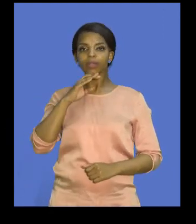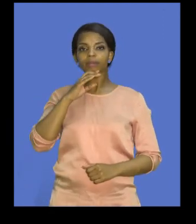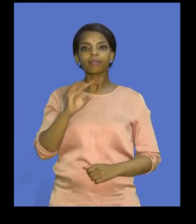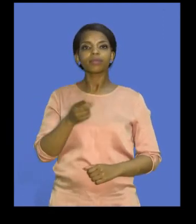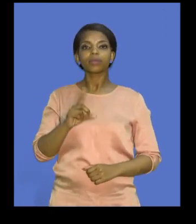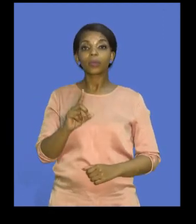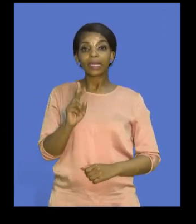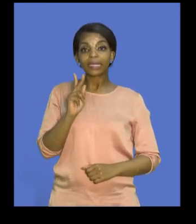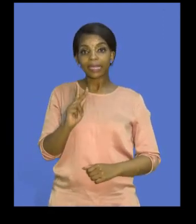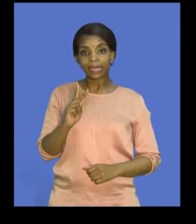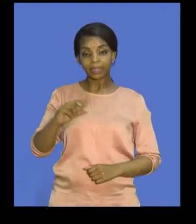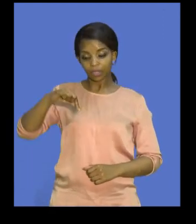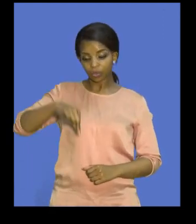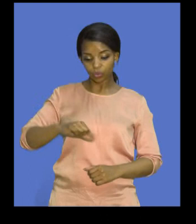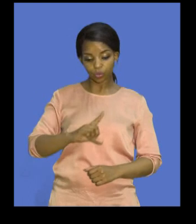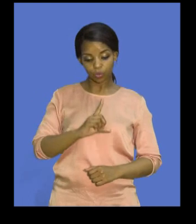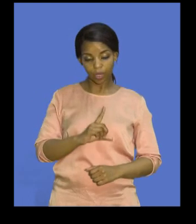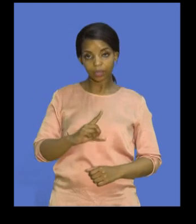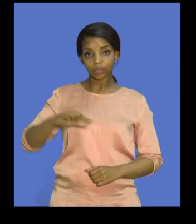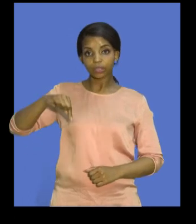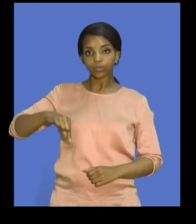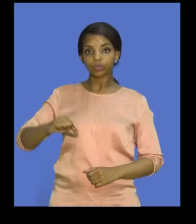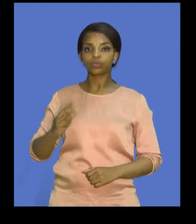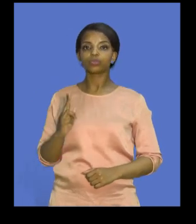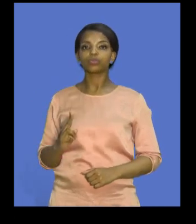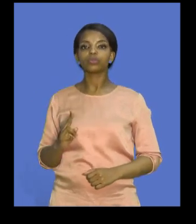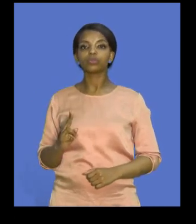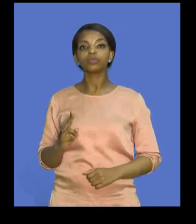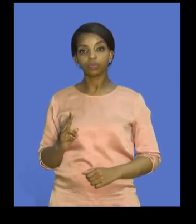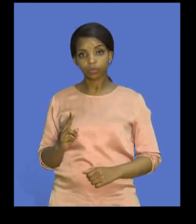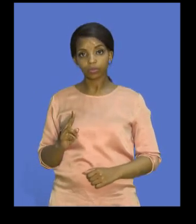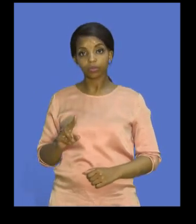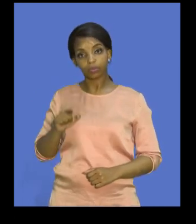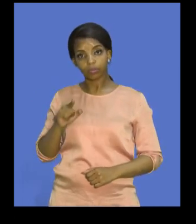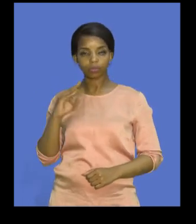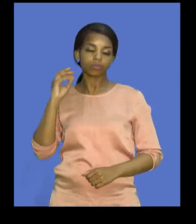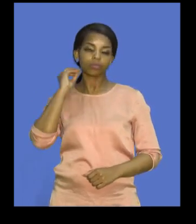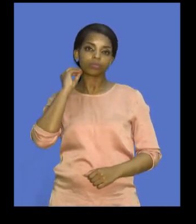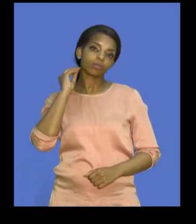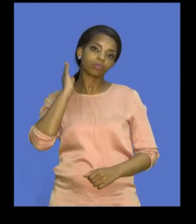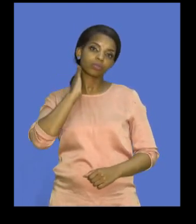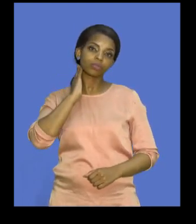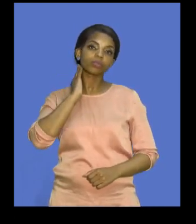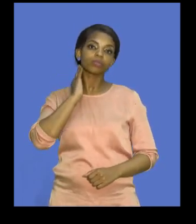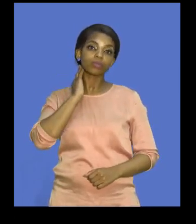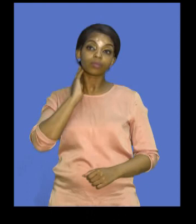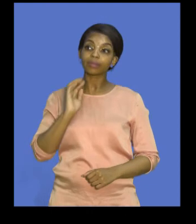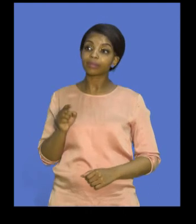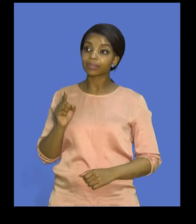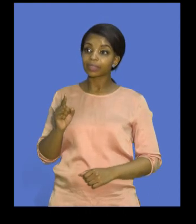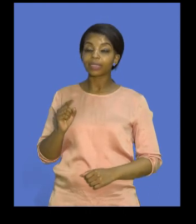over 2R. Now we are squaring 2R. Take note of that. Okay, so if we square 2R, this reduces to